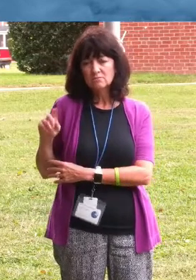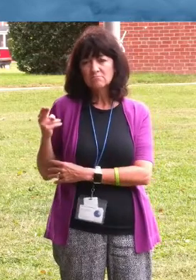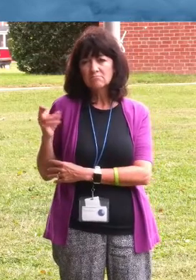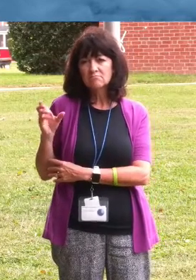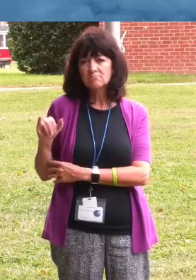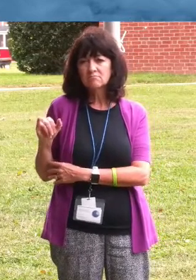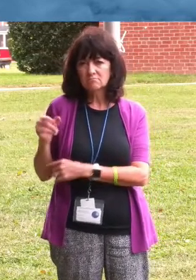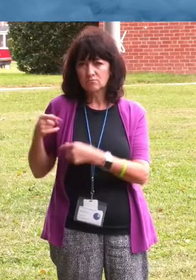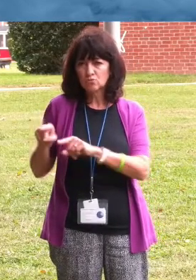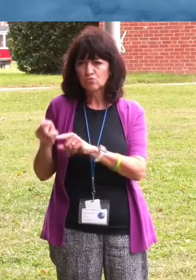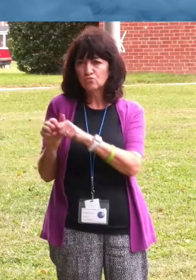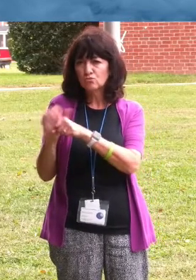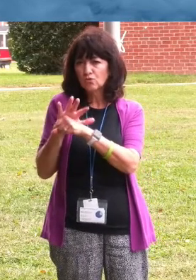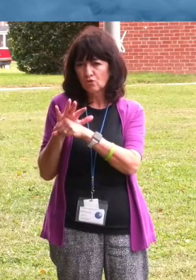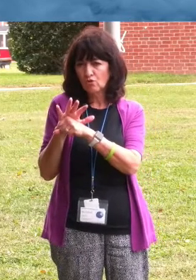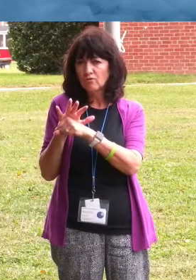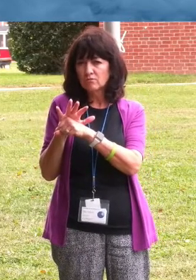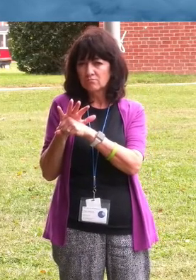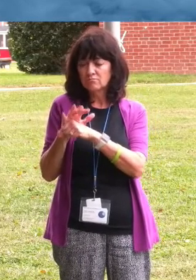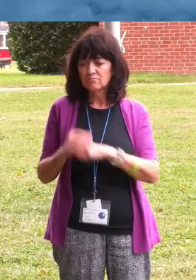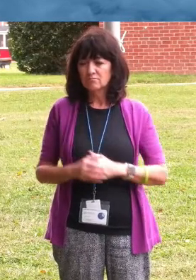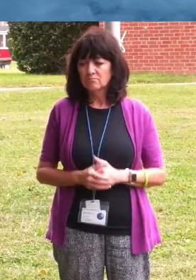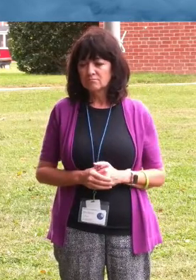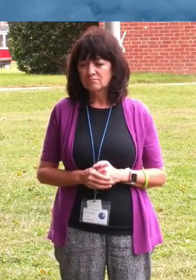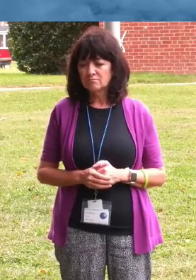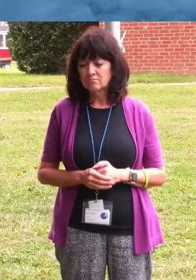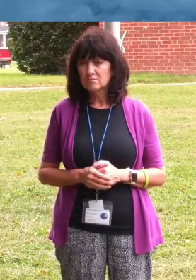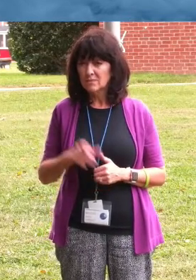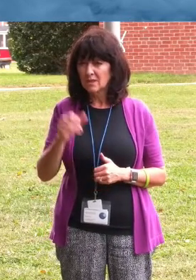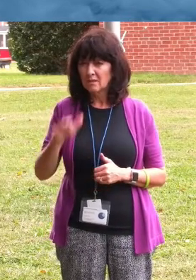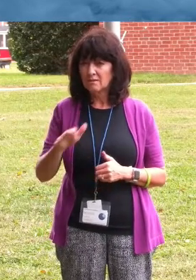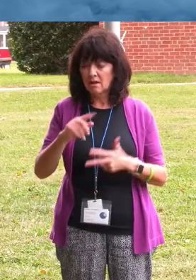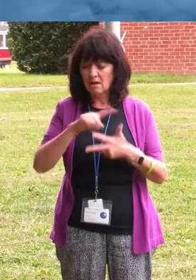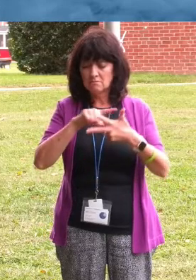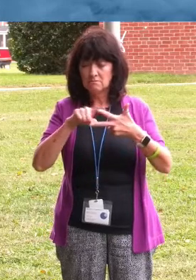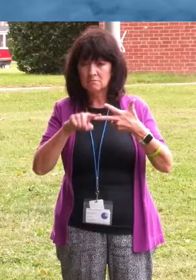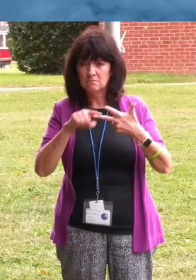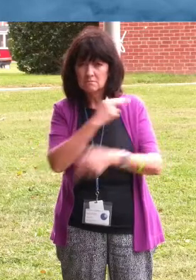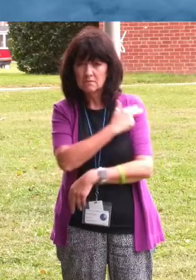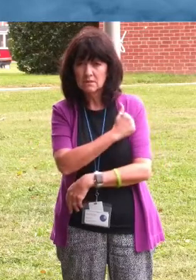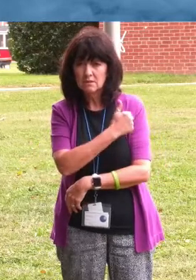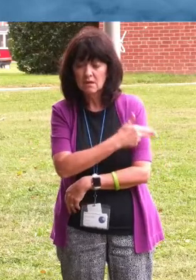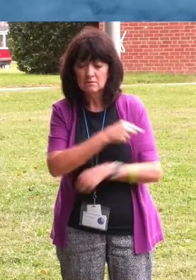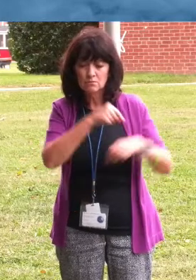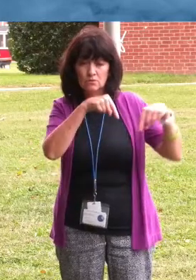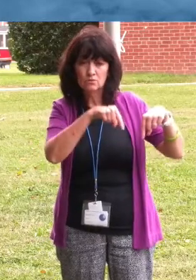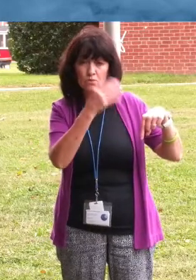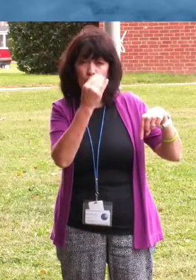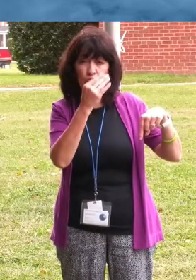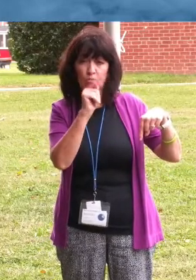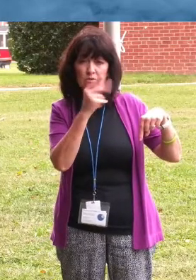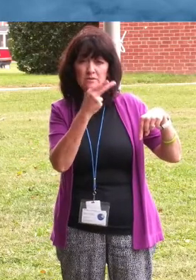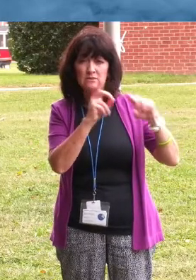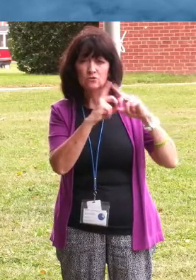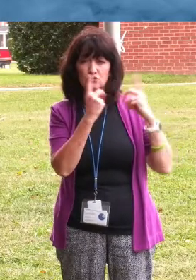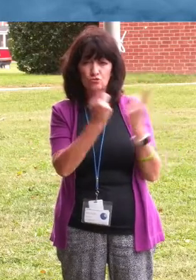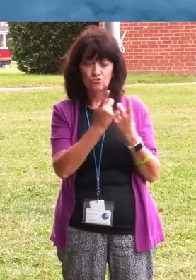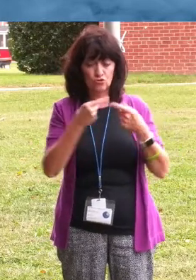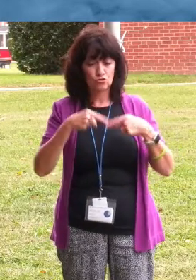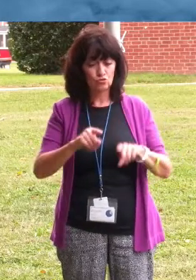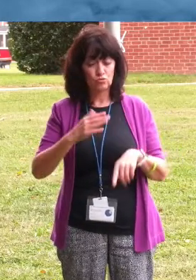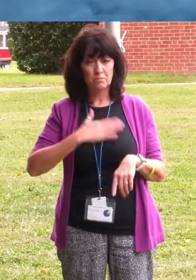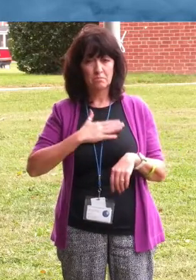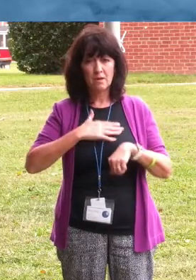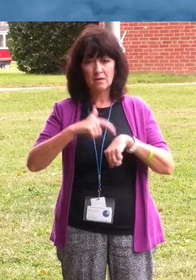COVID pandemic. So with 3 hospitals in the 14th District during my tenure,